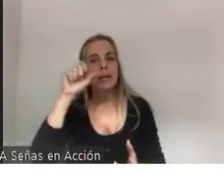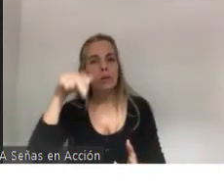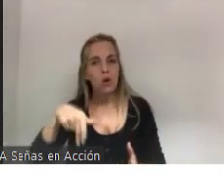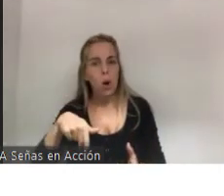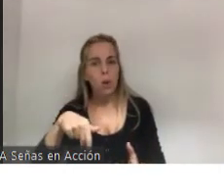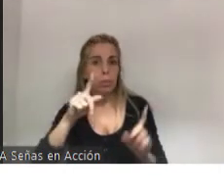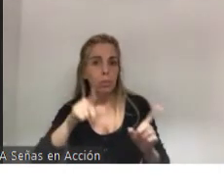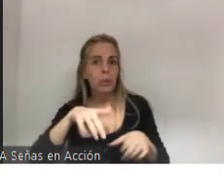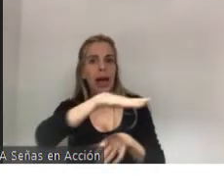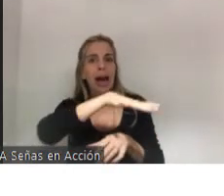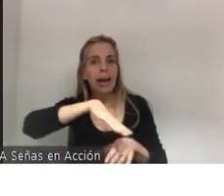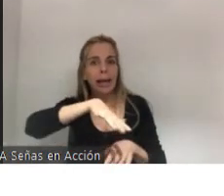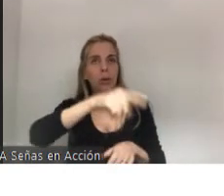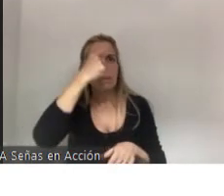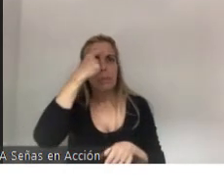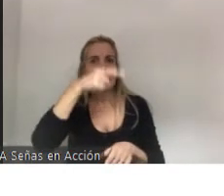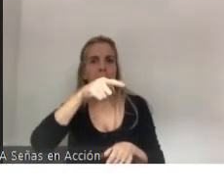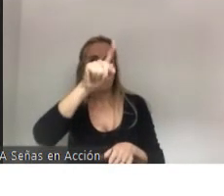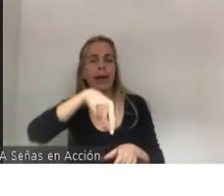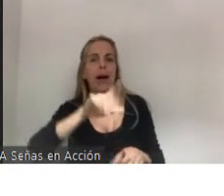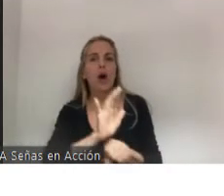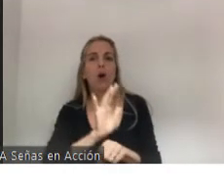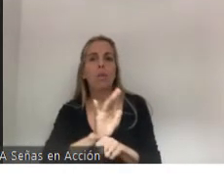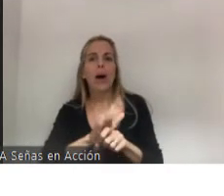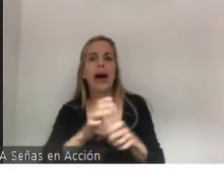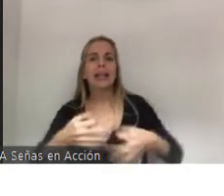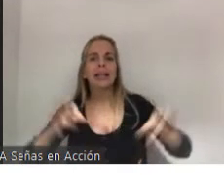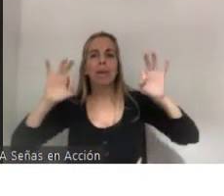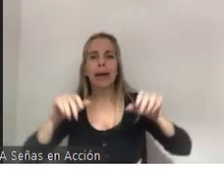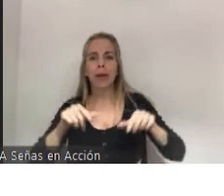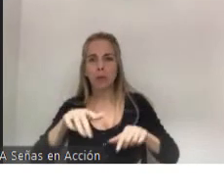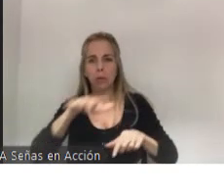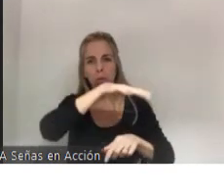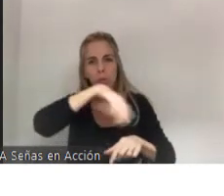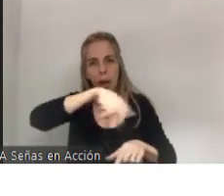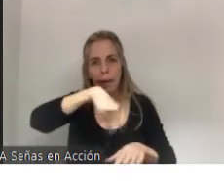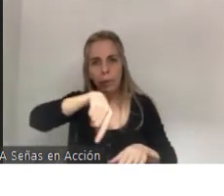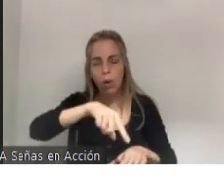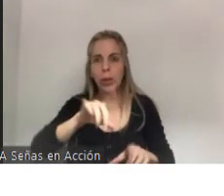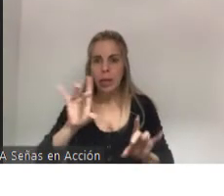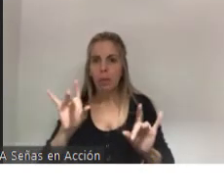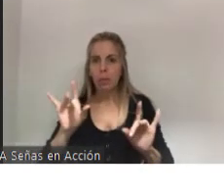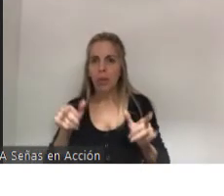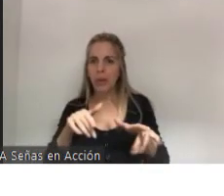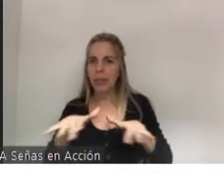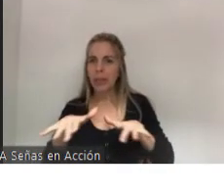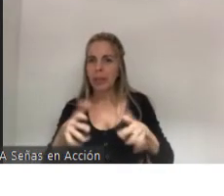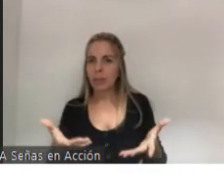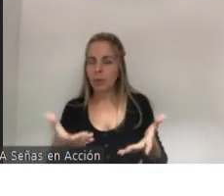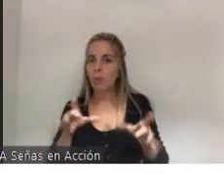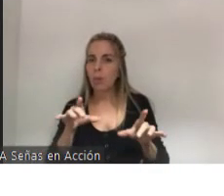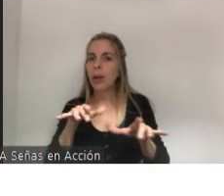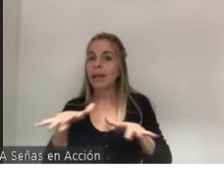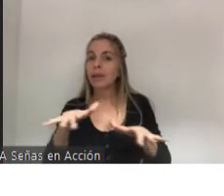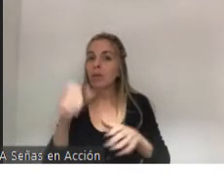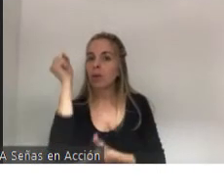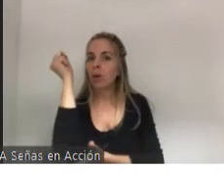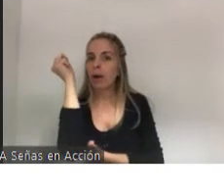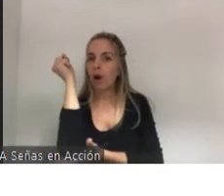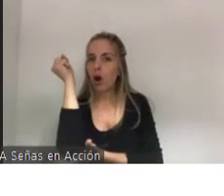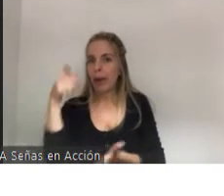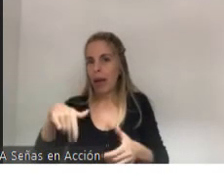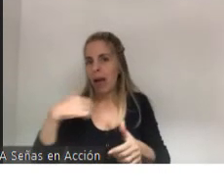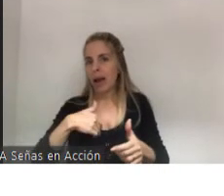even though the region will come and save us, is specifically difficult because of the